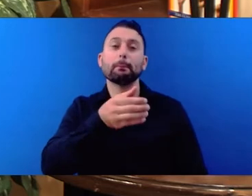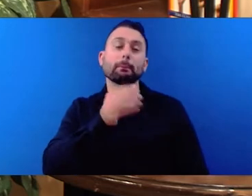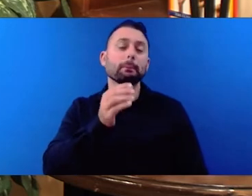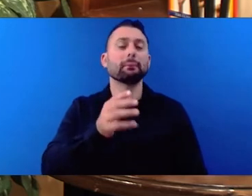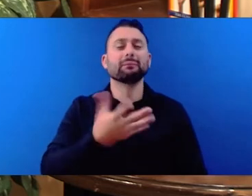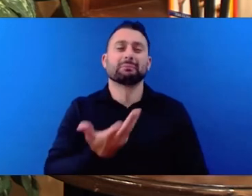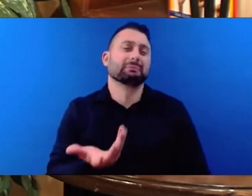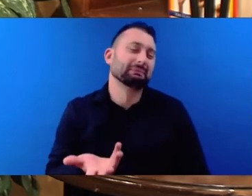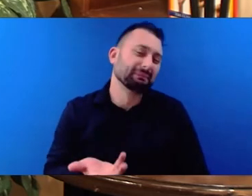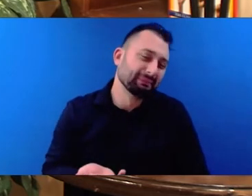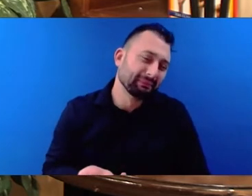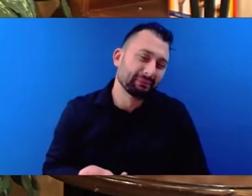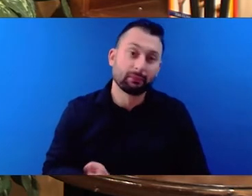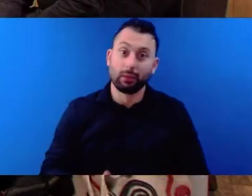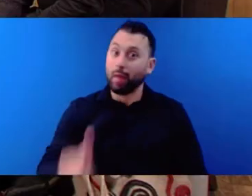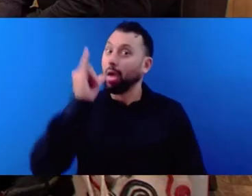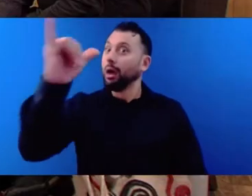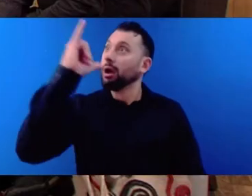well.